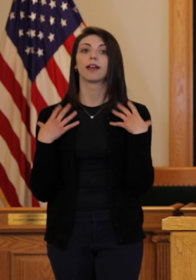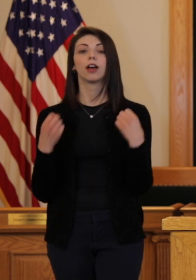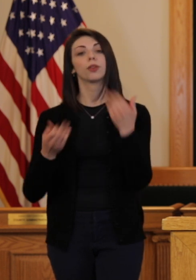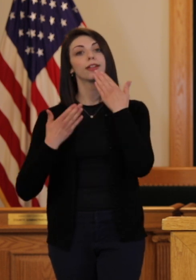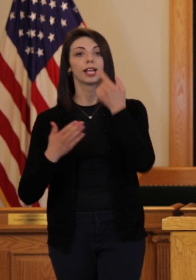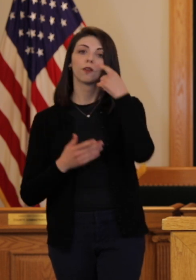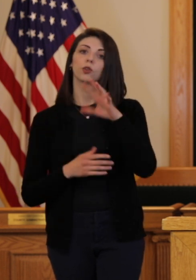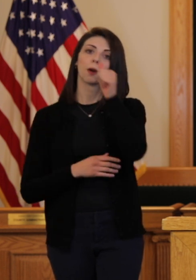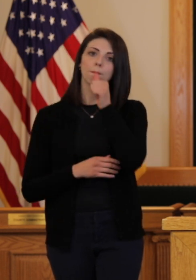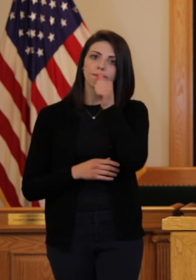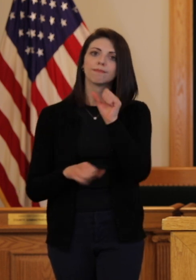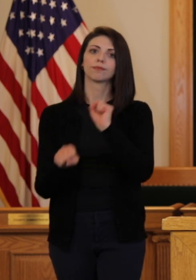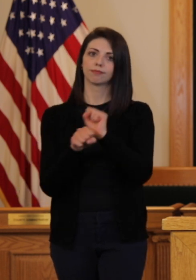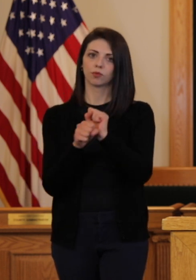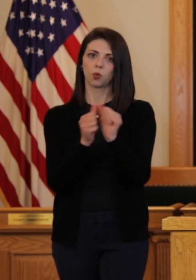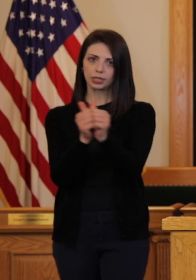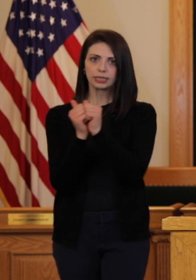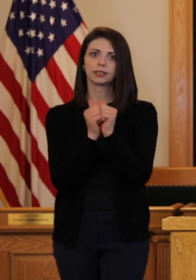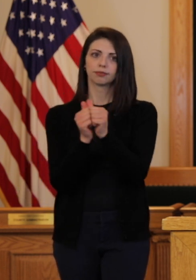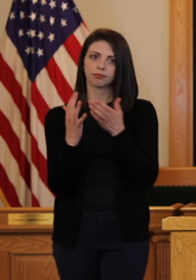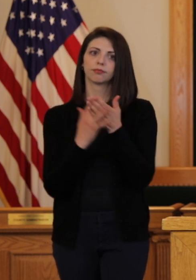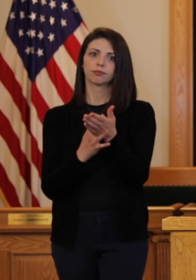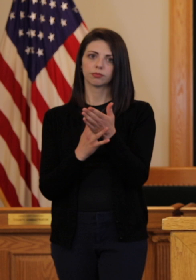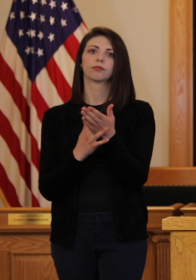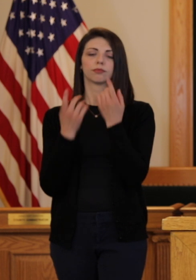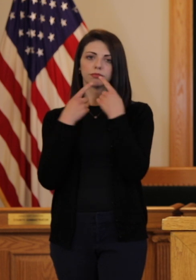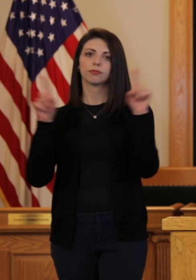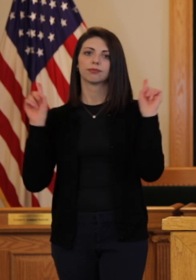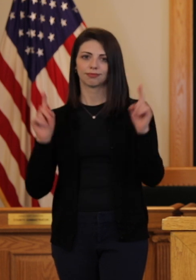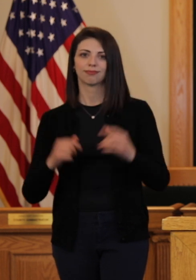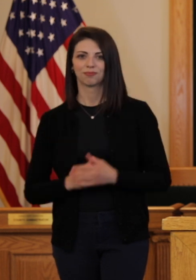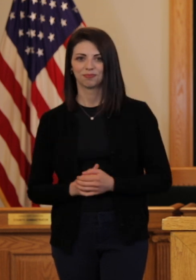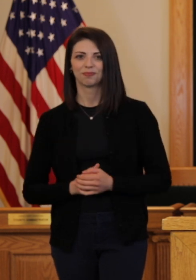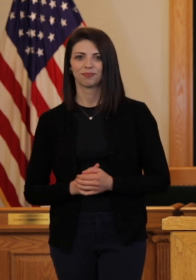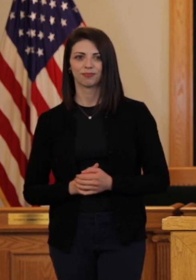thank you for your patience and cooperation. It is making a difference, and we're getting through this together.